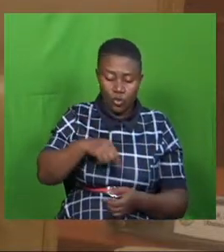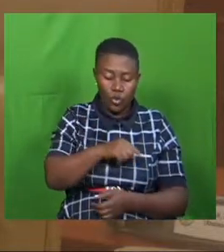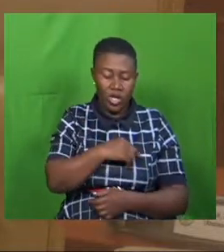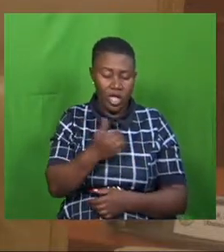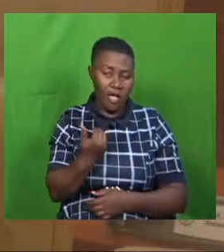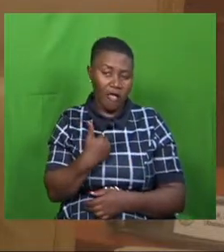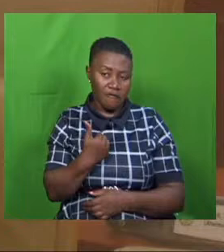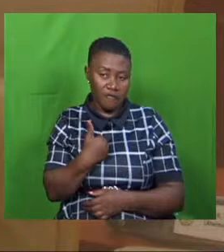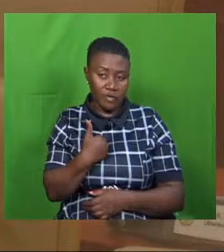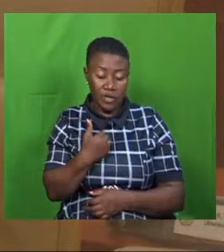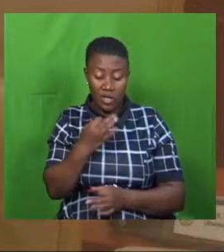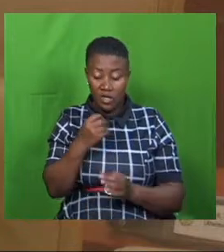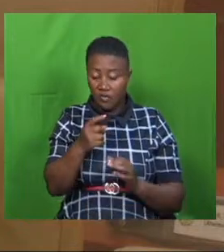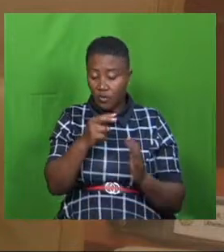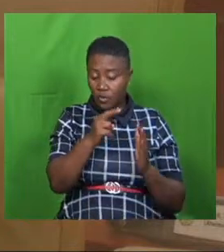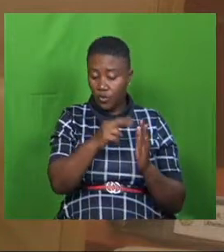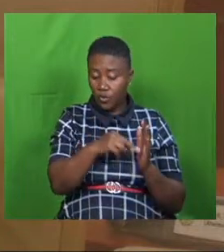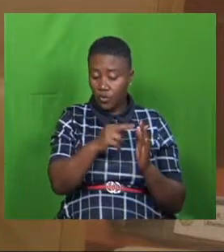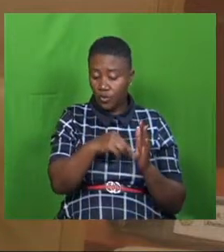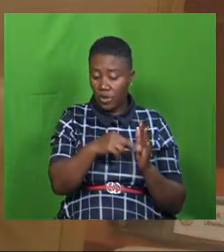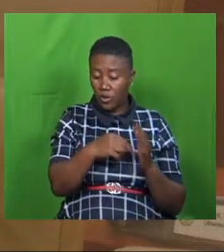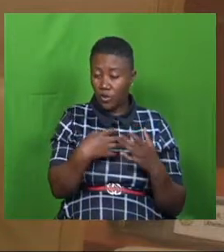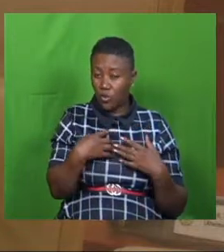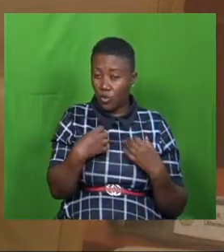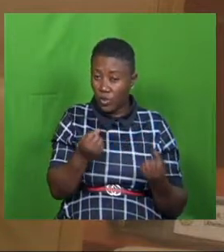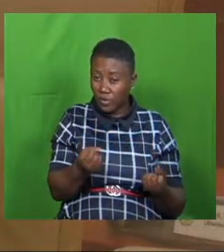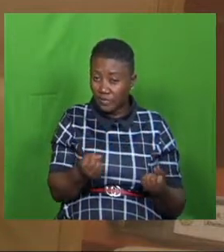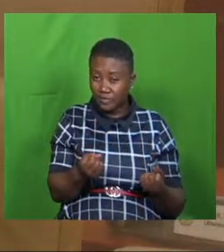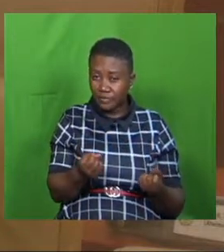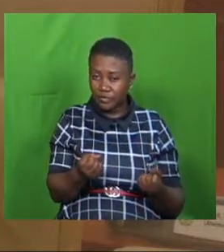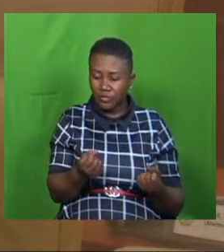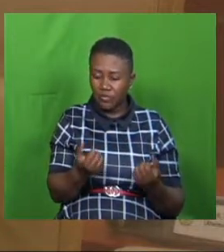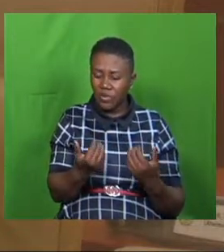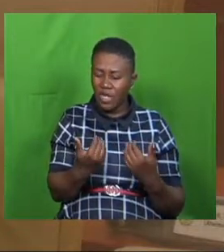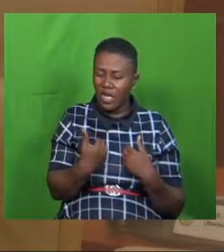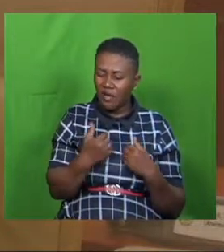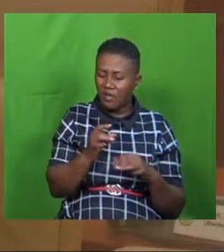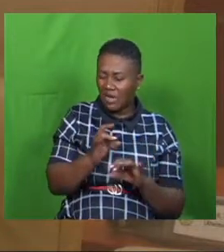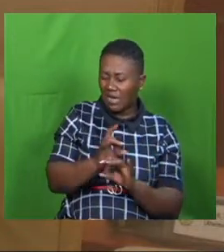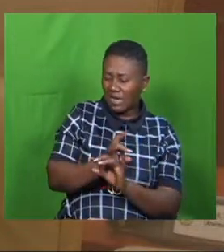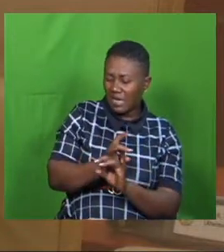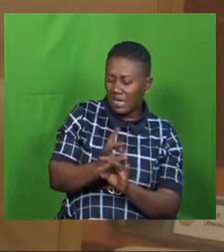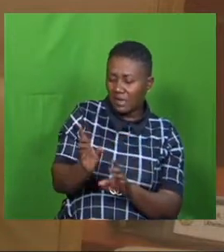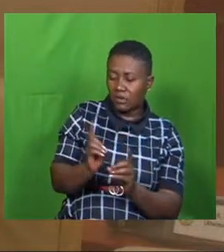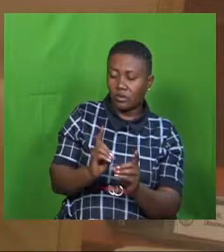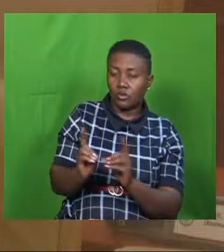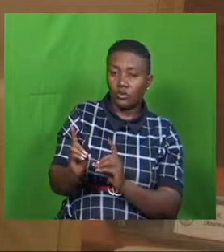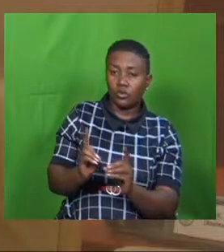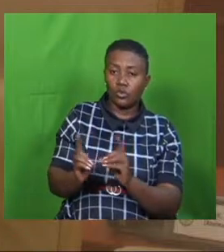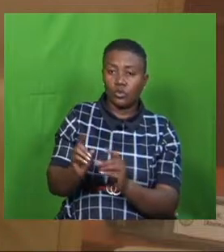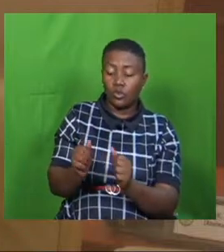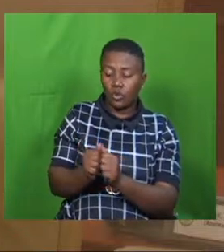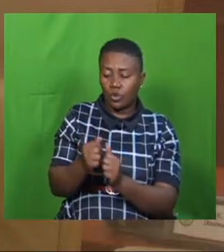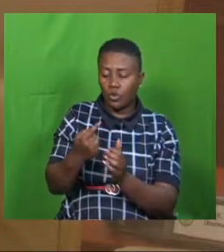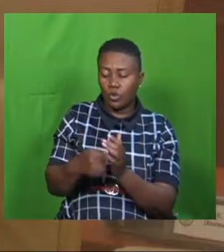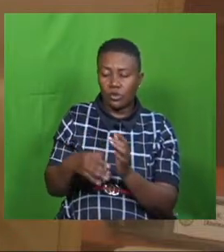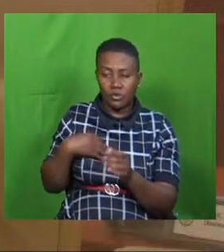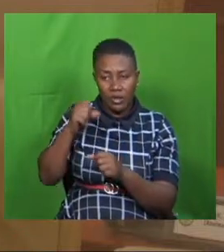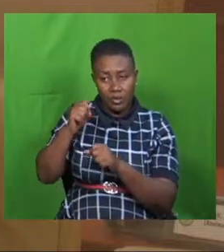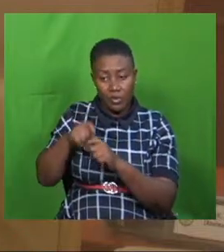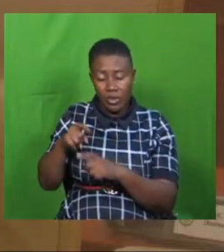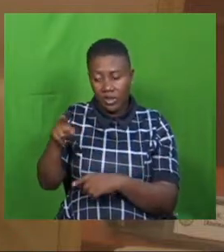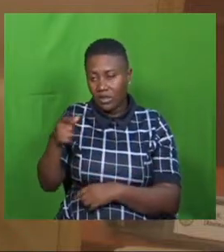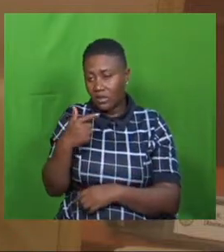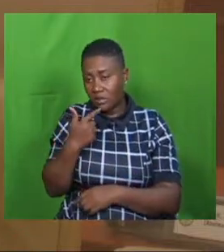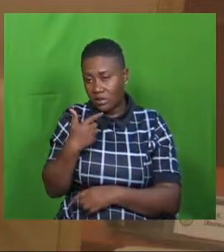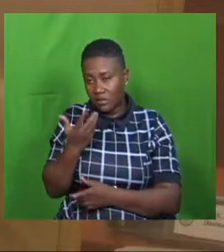you read that paragraph carefully, it has nothing to do with the concern my colleague has raised. My